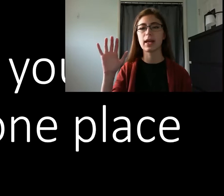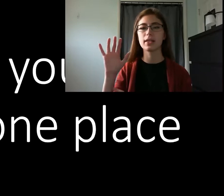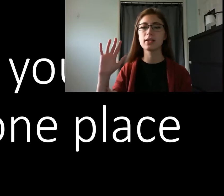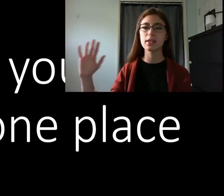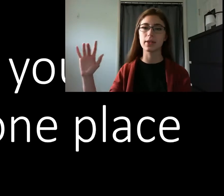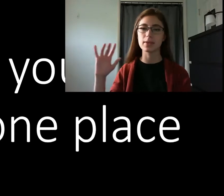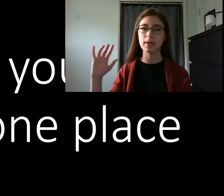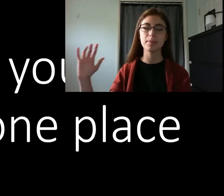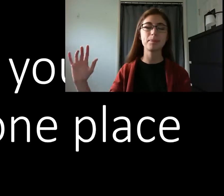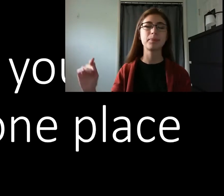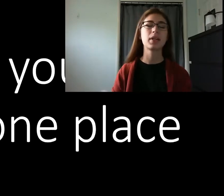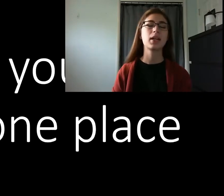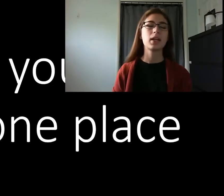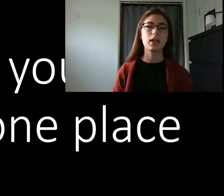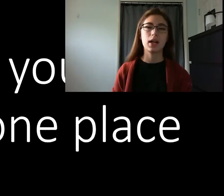you're right-handed, it's going this way.